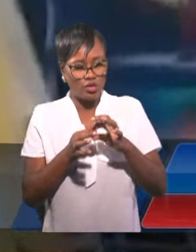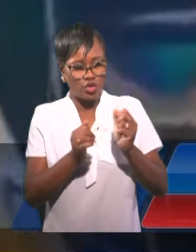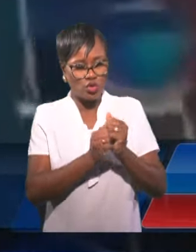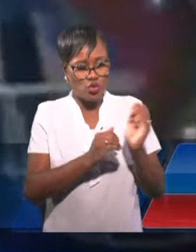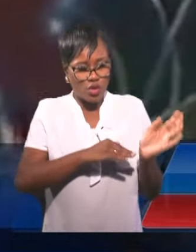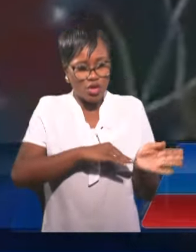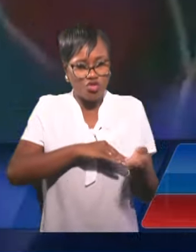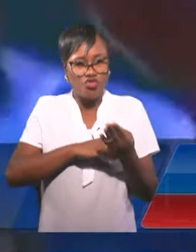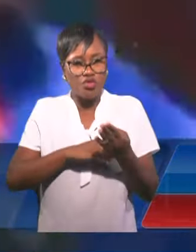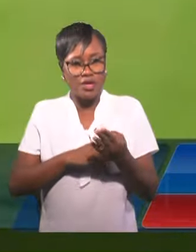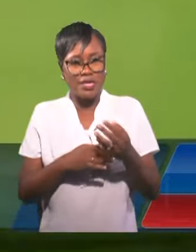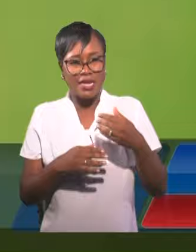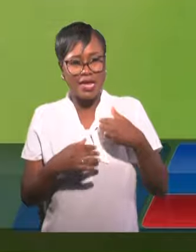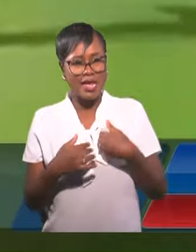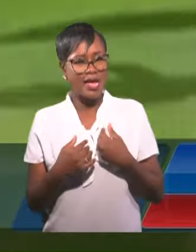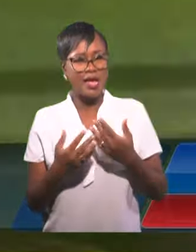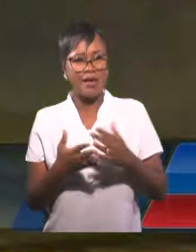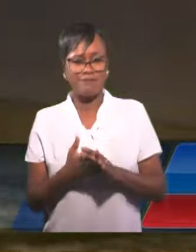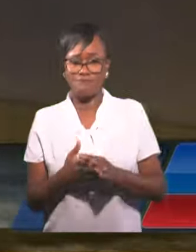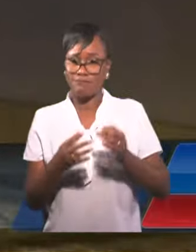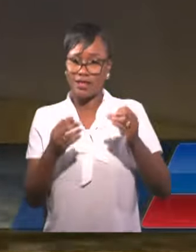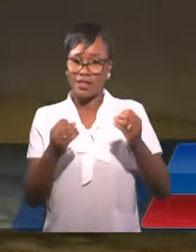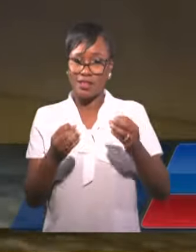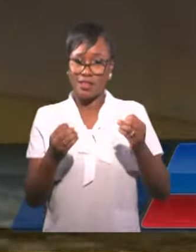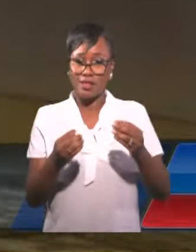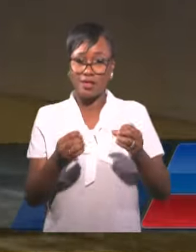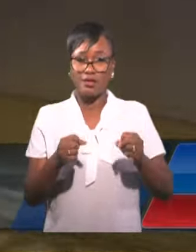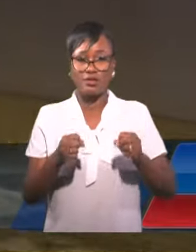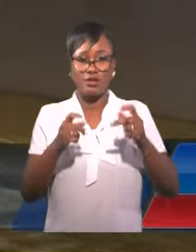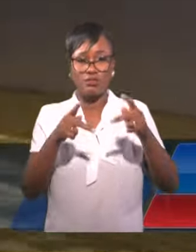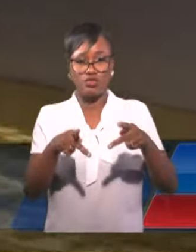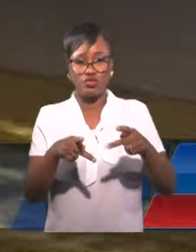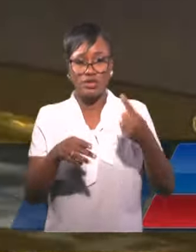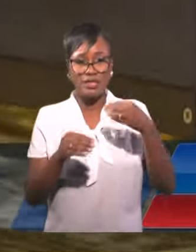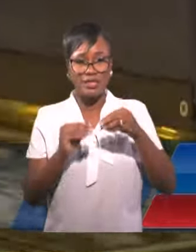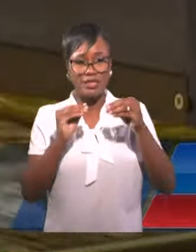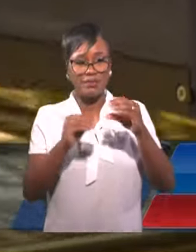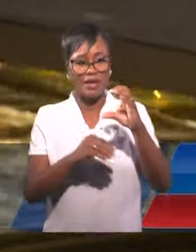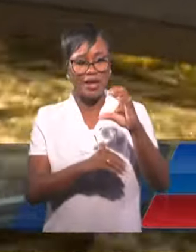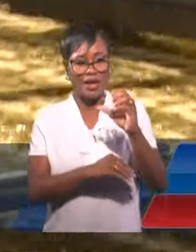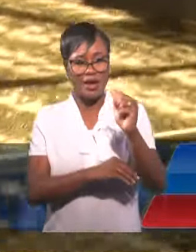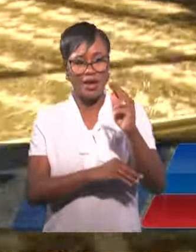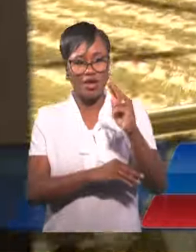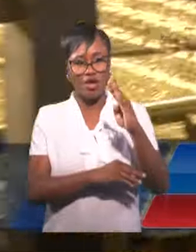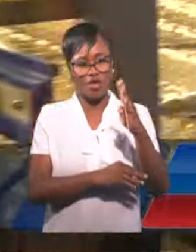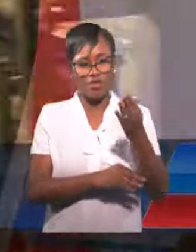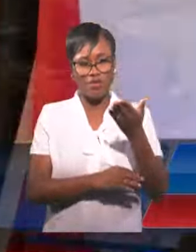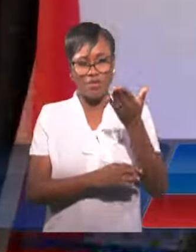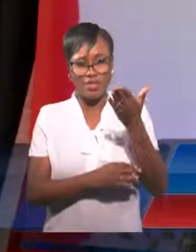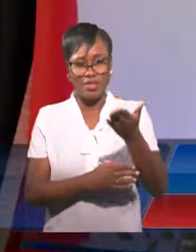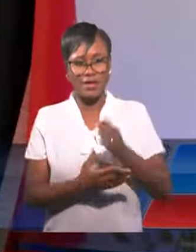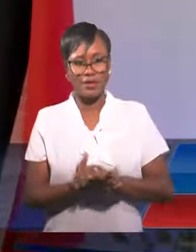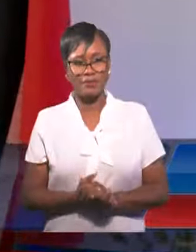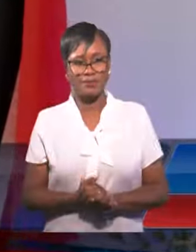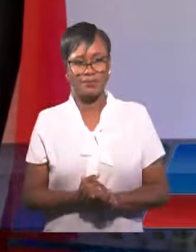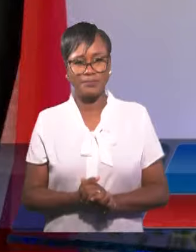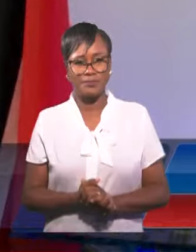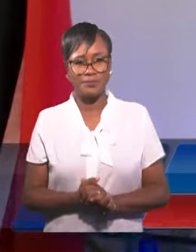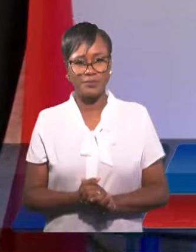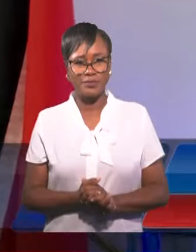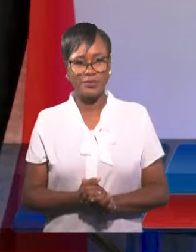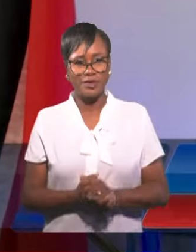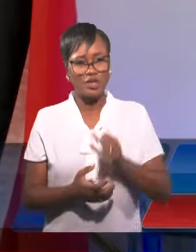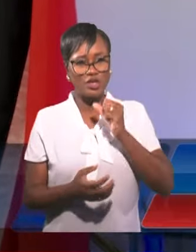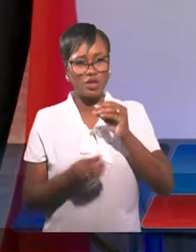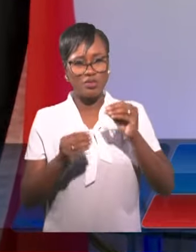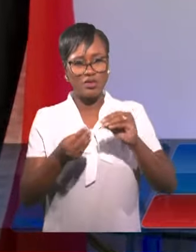market provides unlimited and untapped potential, which could put the Carib brand even further on the map. So rather than putting a number